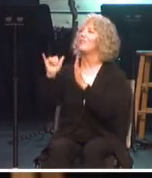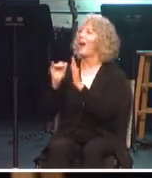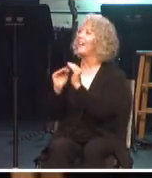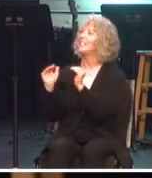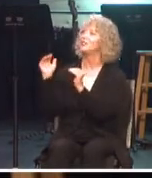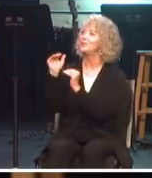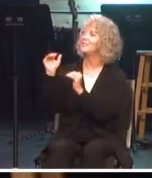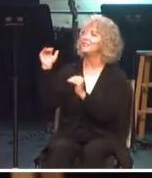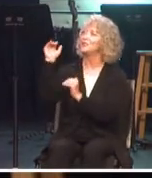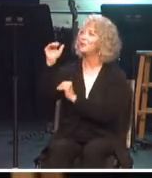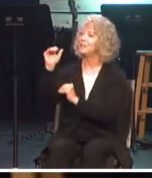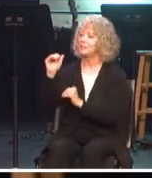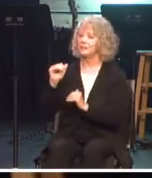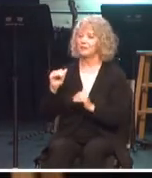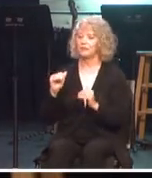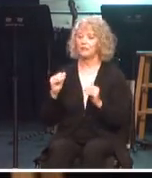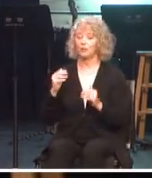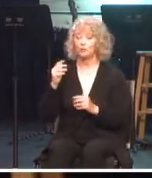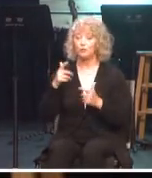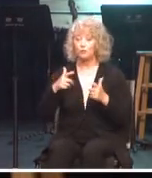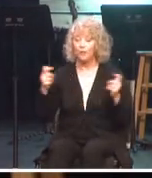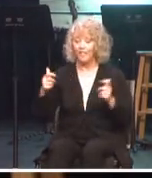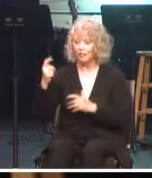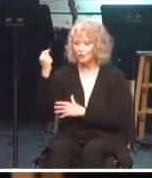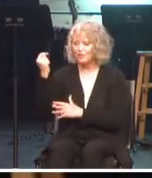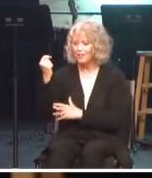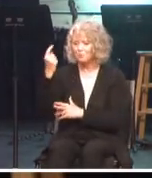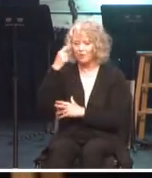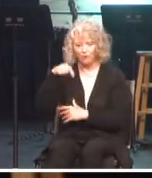The greater your testimony with the unbeliever will be.